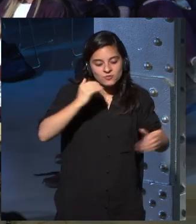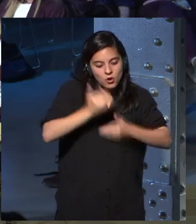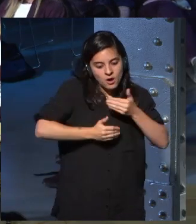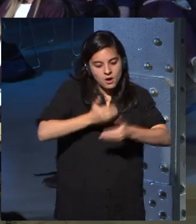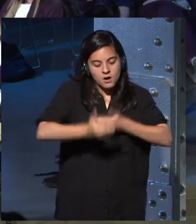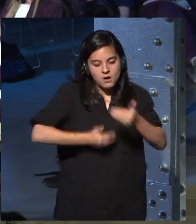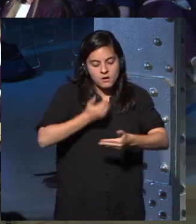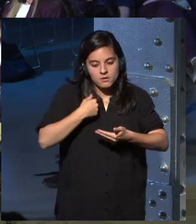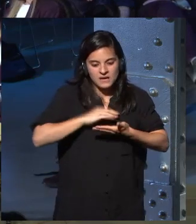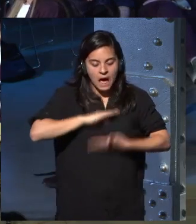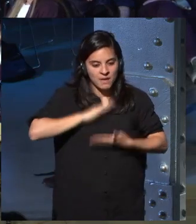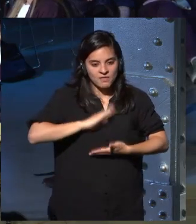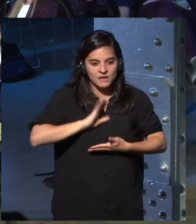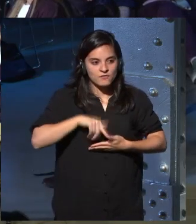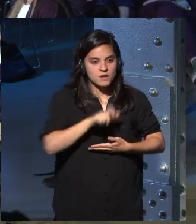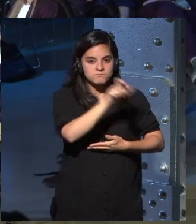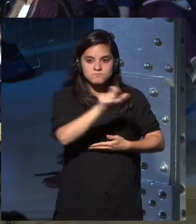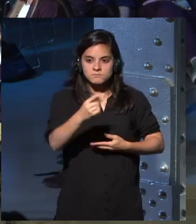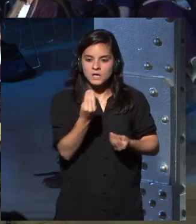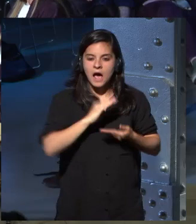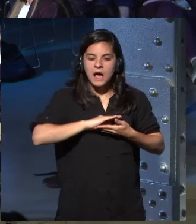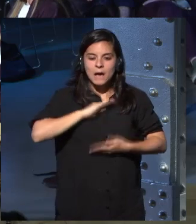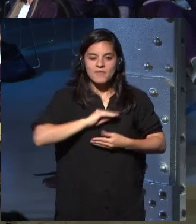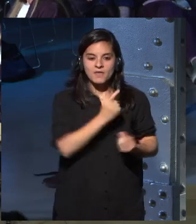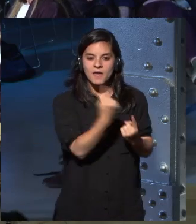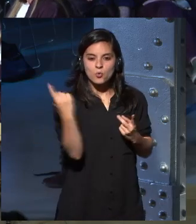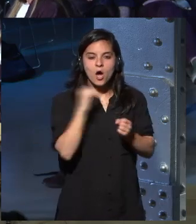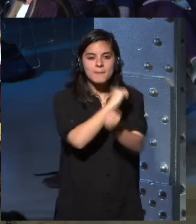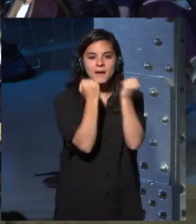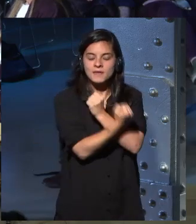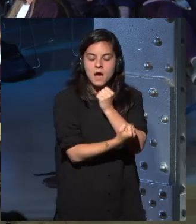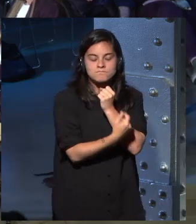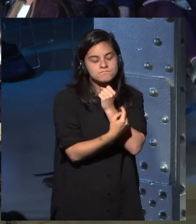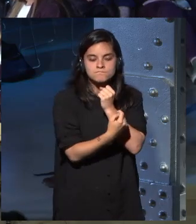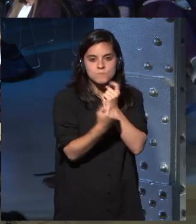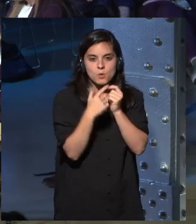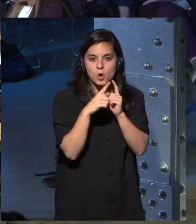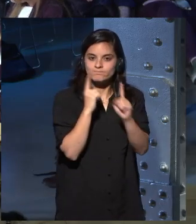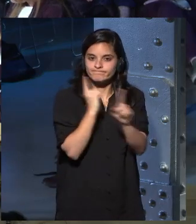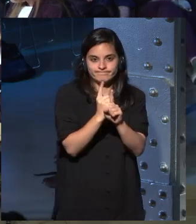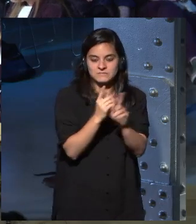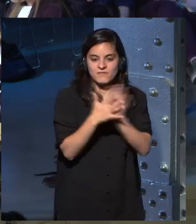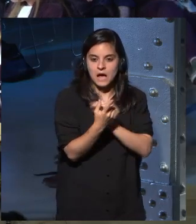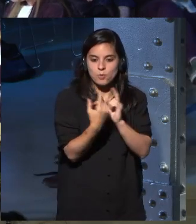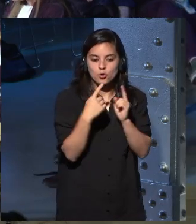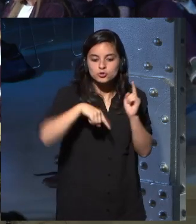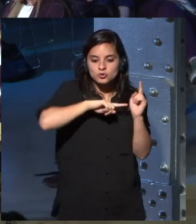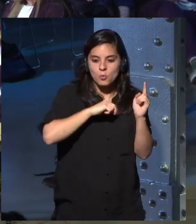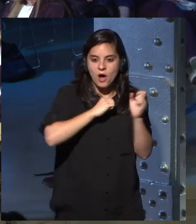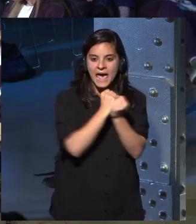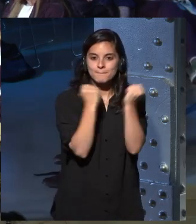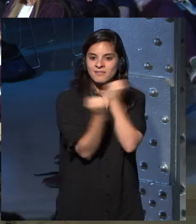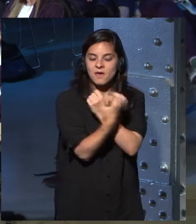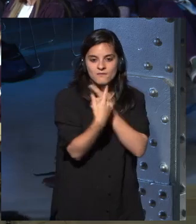which she thinks we do not cultivate enough. Can you explain what she means by